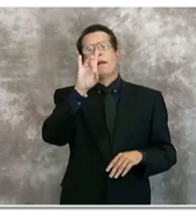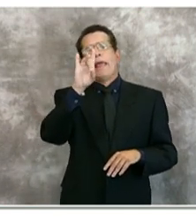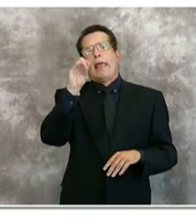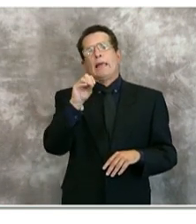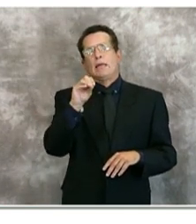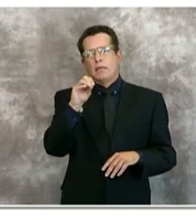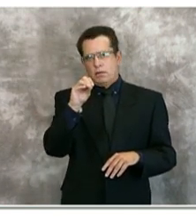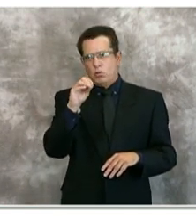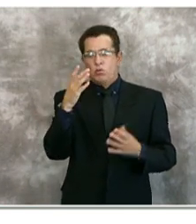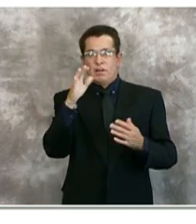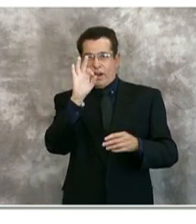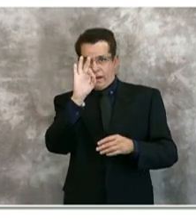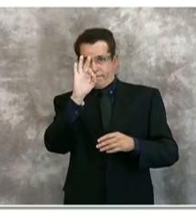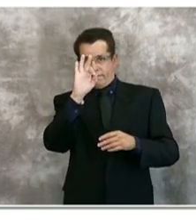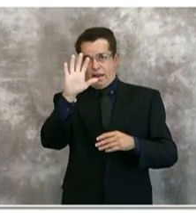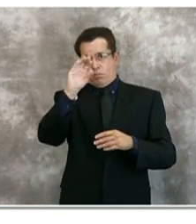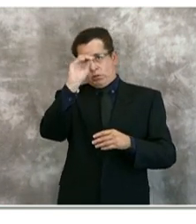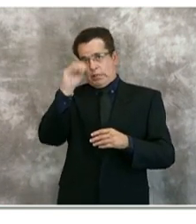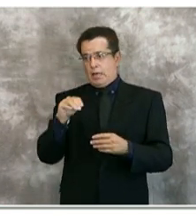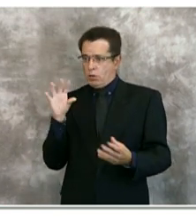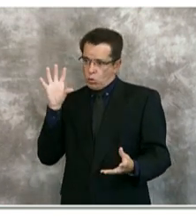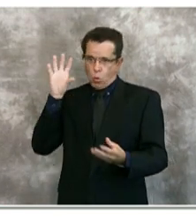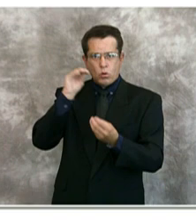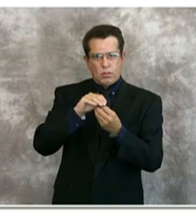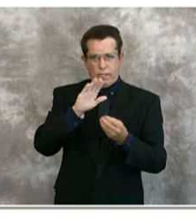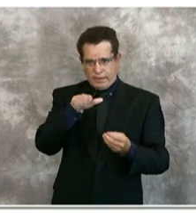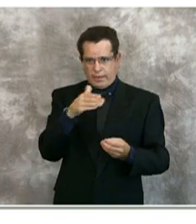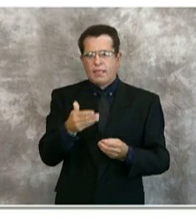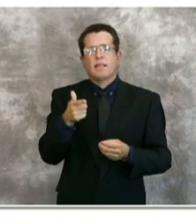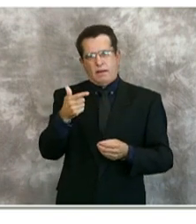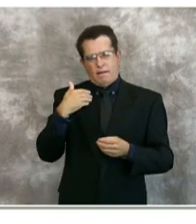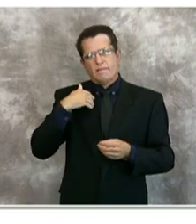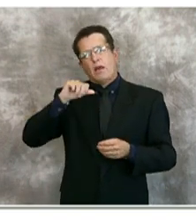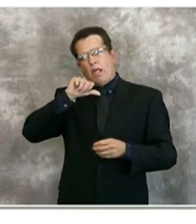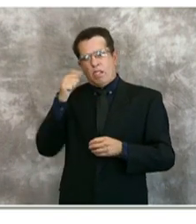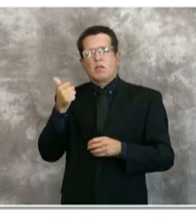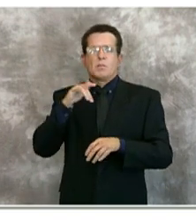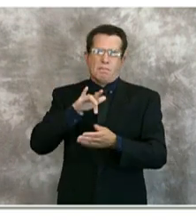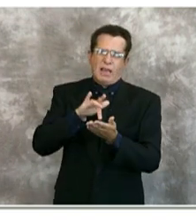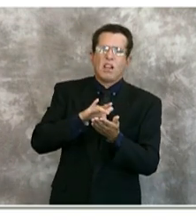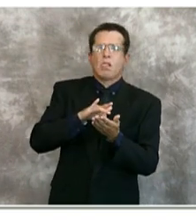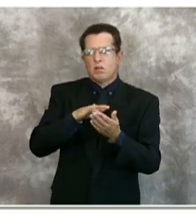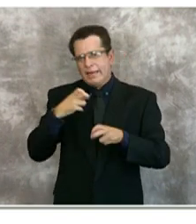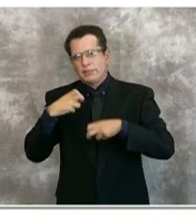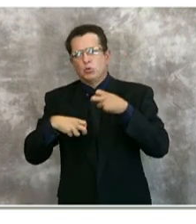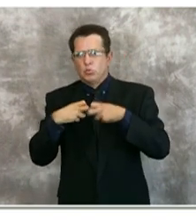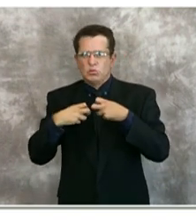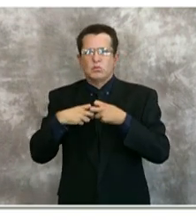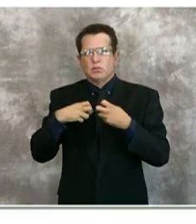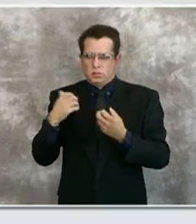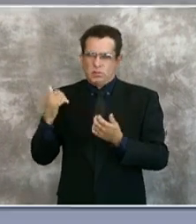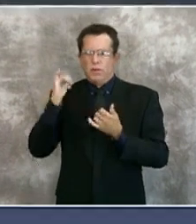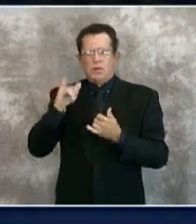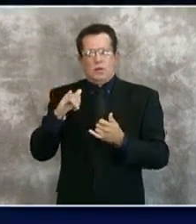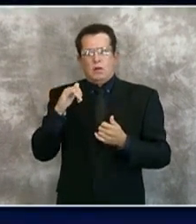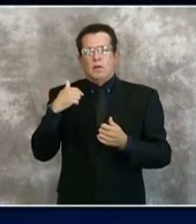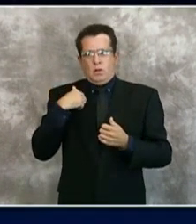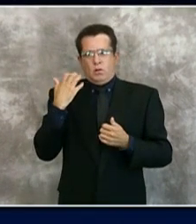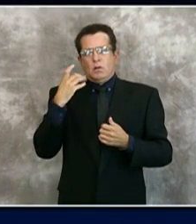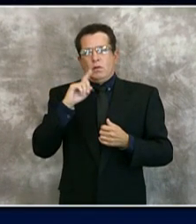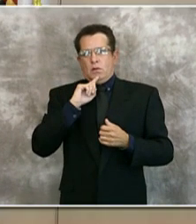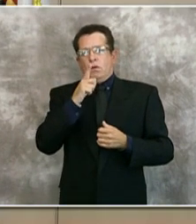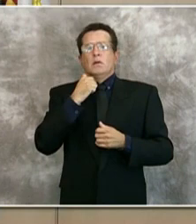480, or 95% of the total deaths had underlying medical conditions. And as always, our